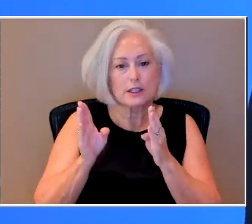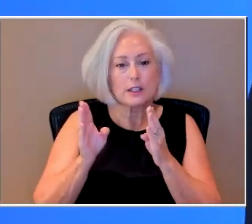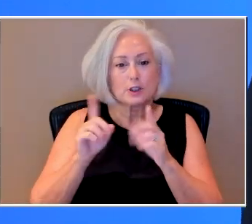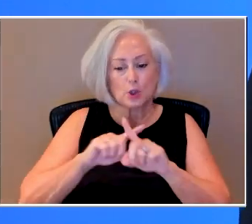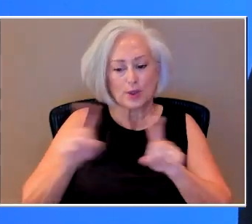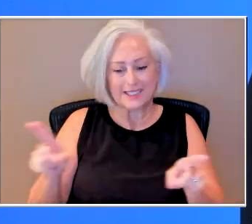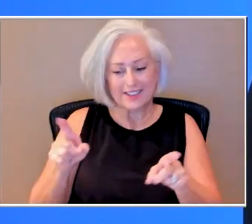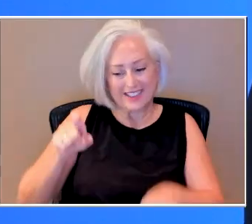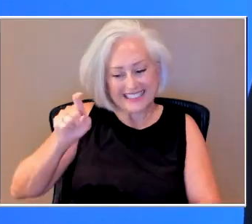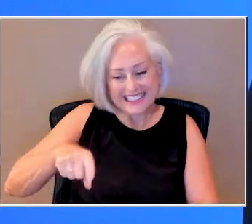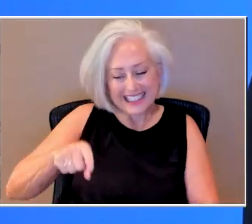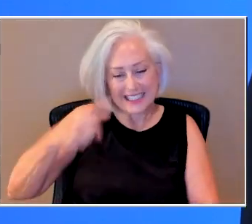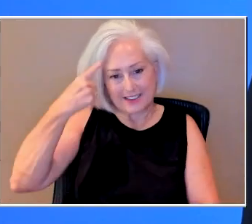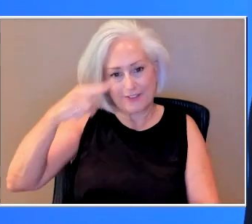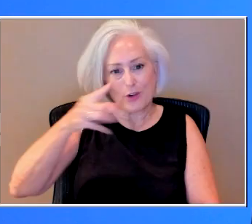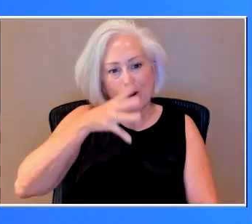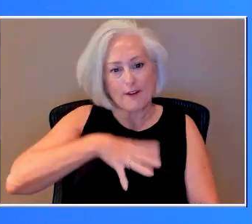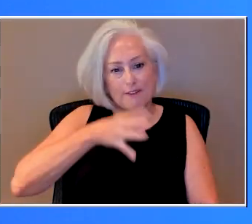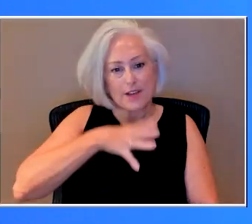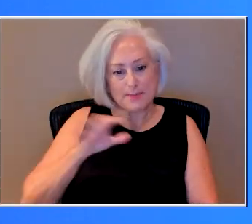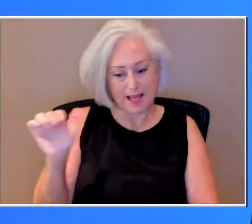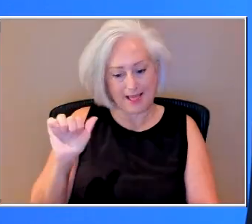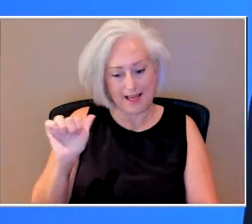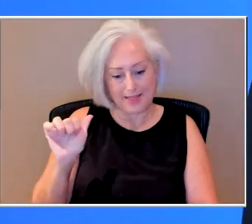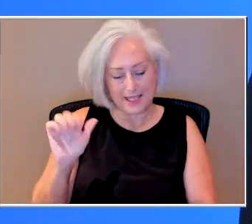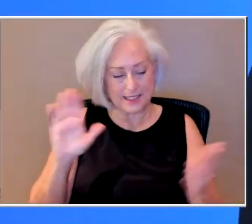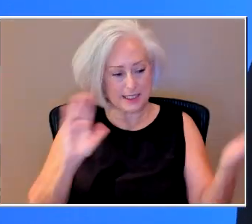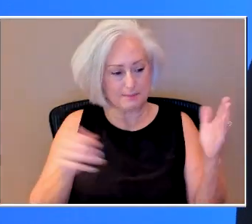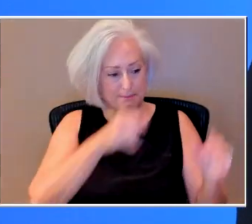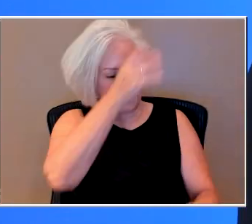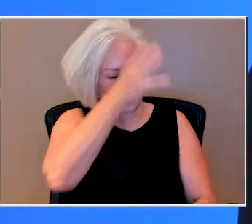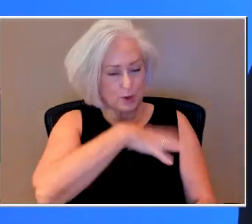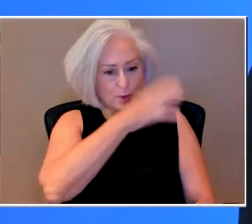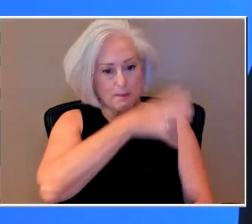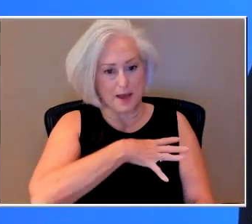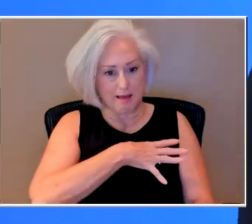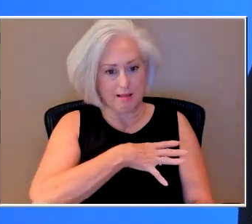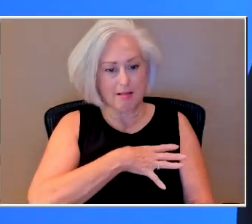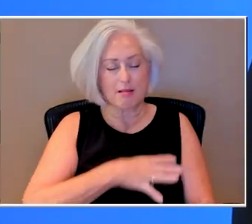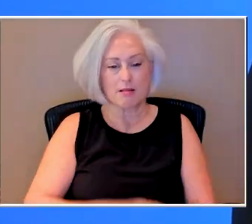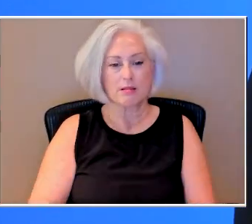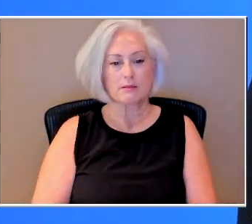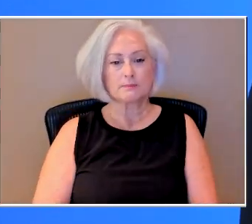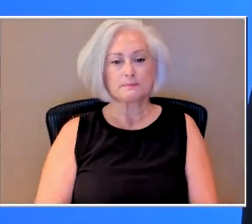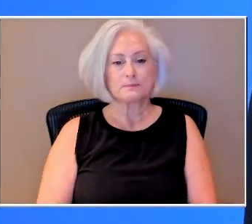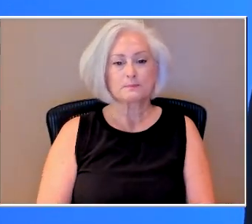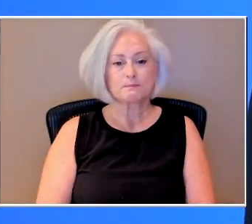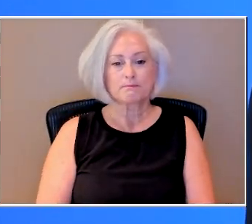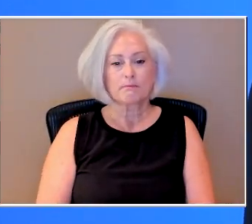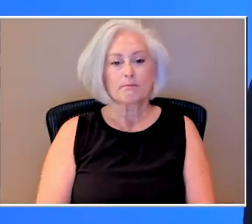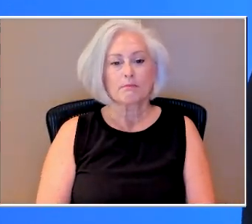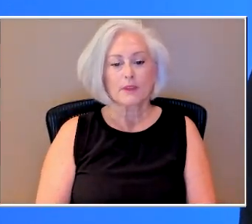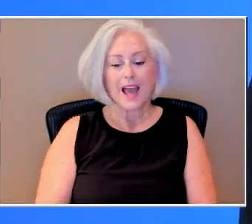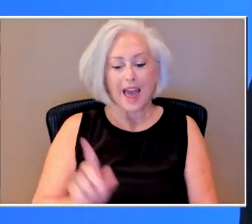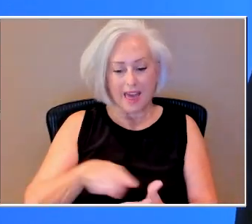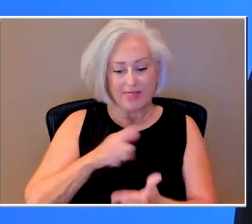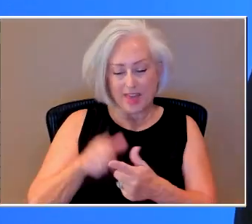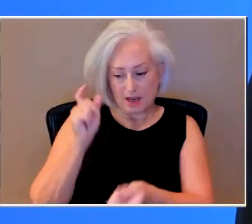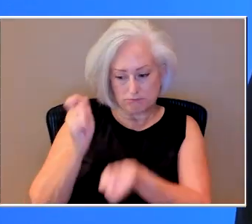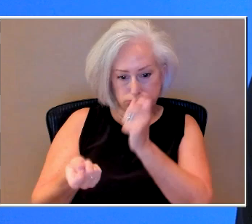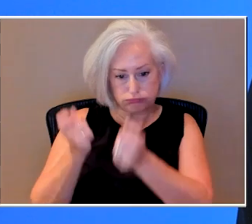a female athlete has versus a male athlete, and adjust and make sure that we're